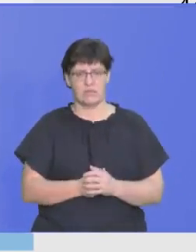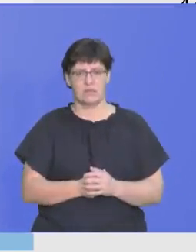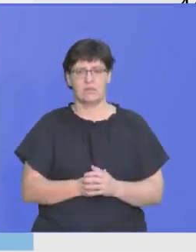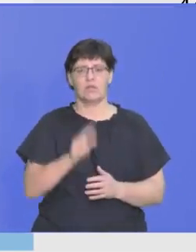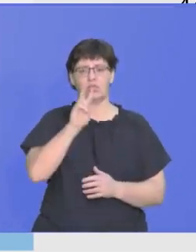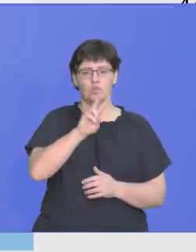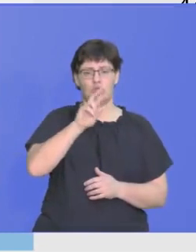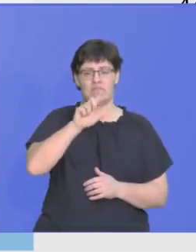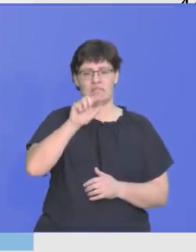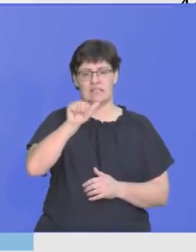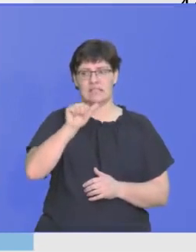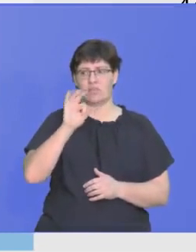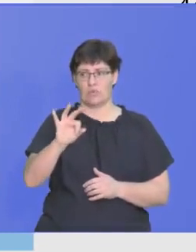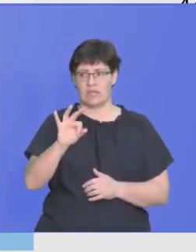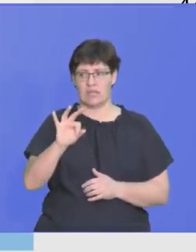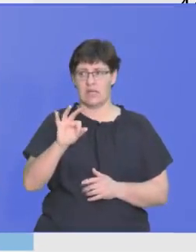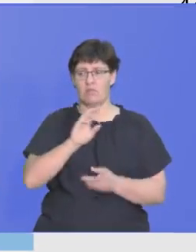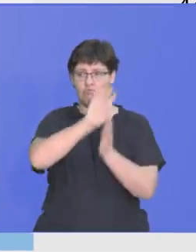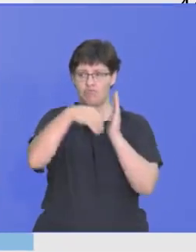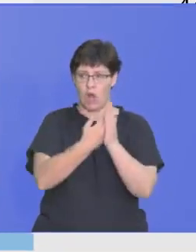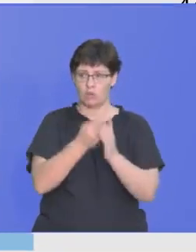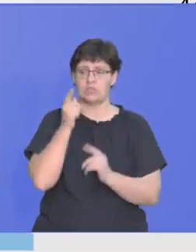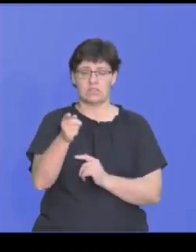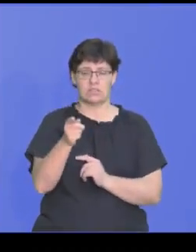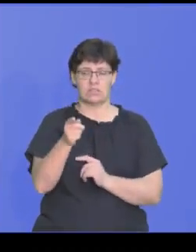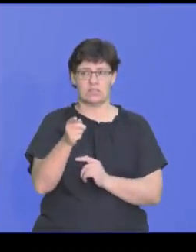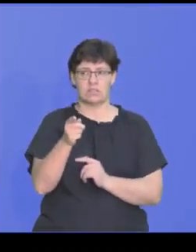decimal places. So I'm going to write this number out.